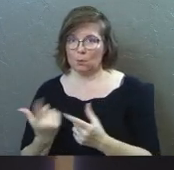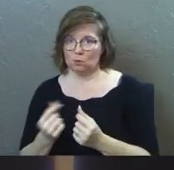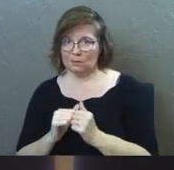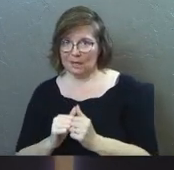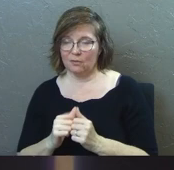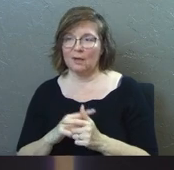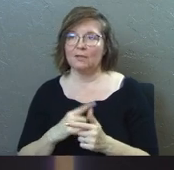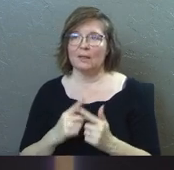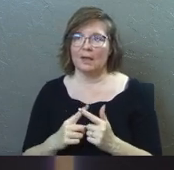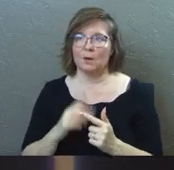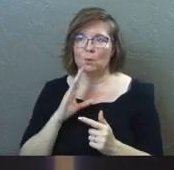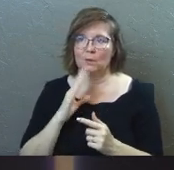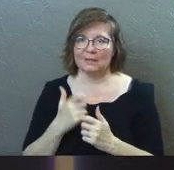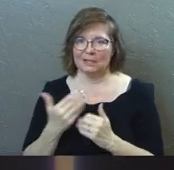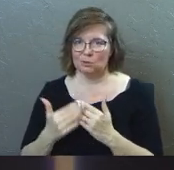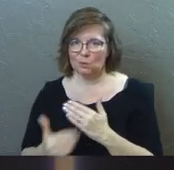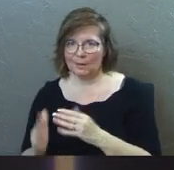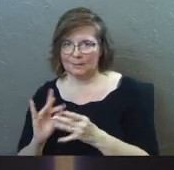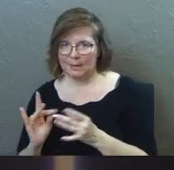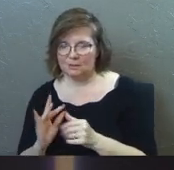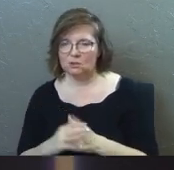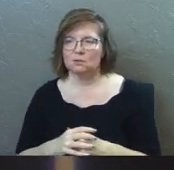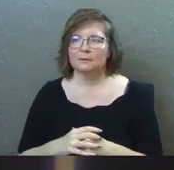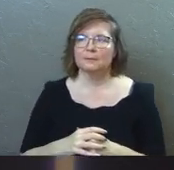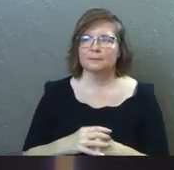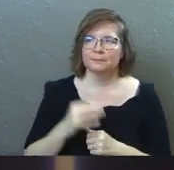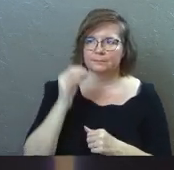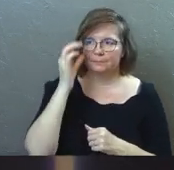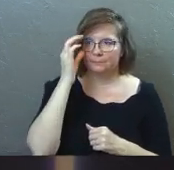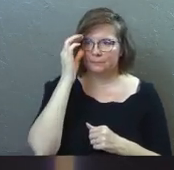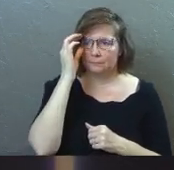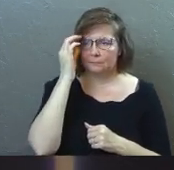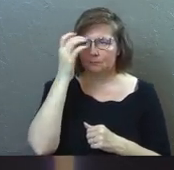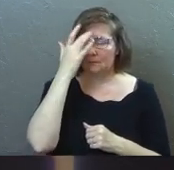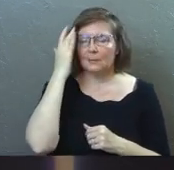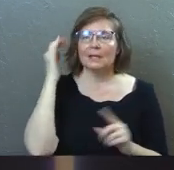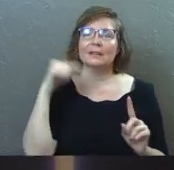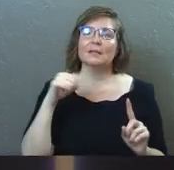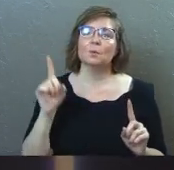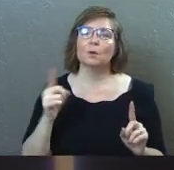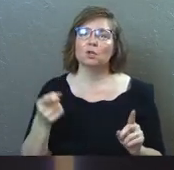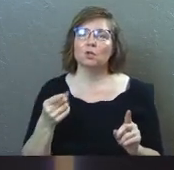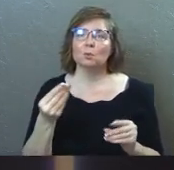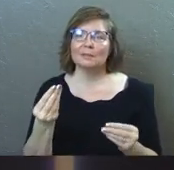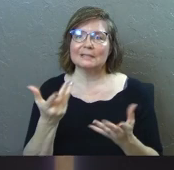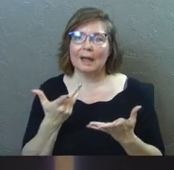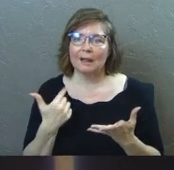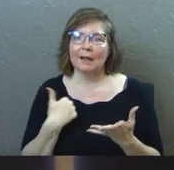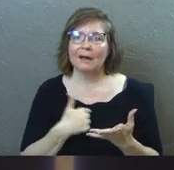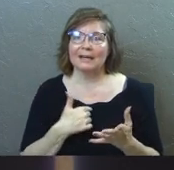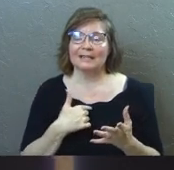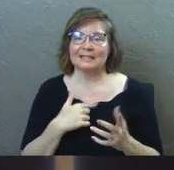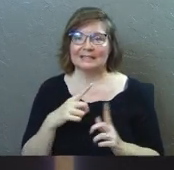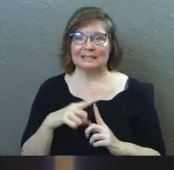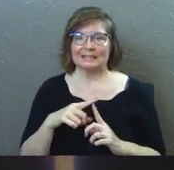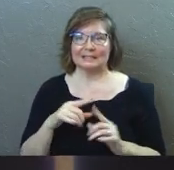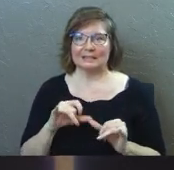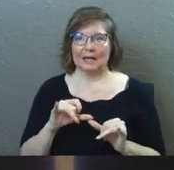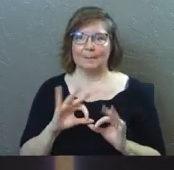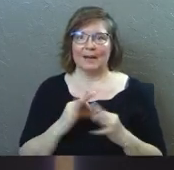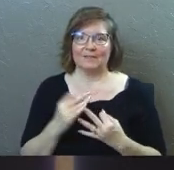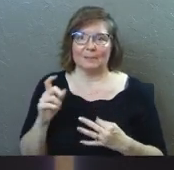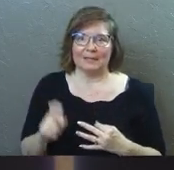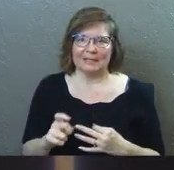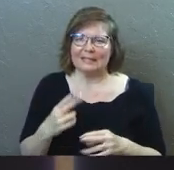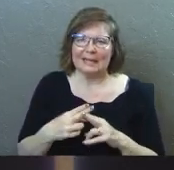going to do together, and then we'll get to the rest of the message. So this is where you're going to say, this is the t-shirt size my